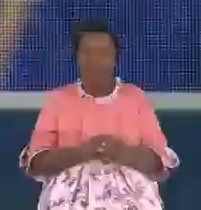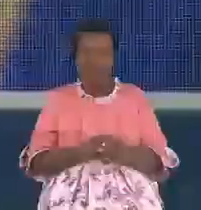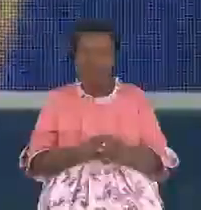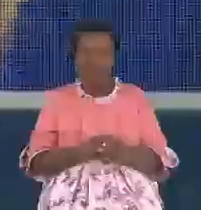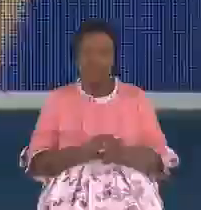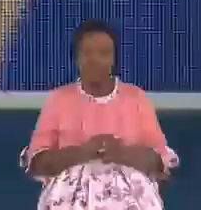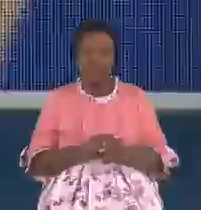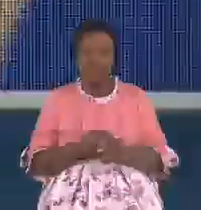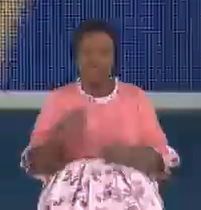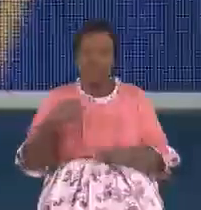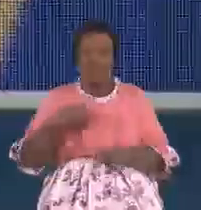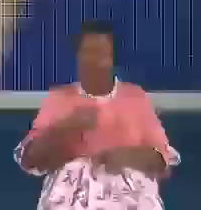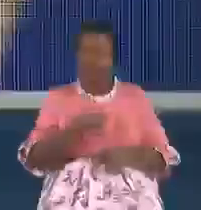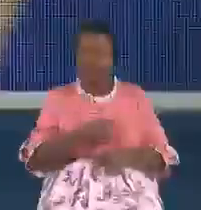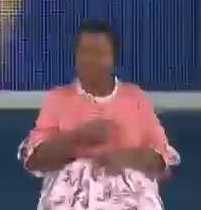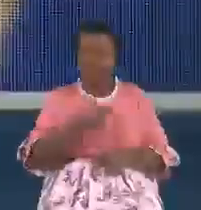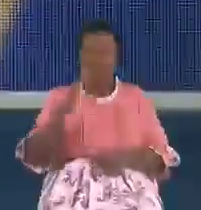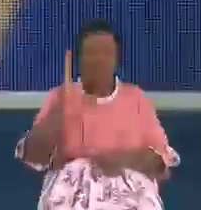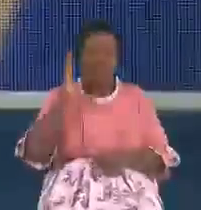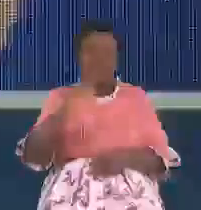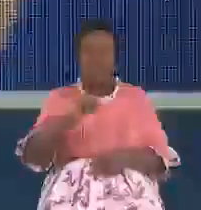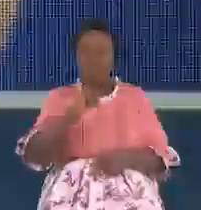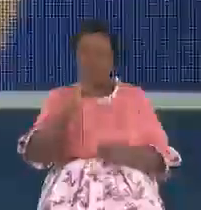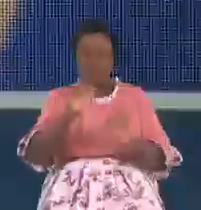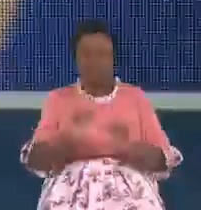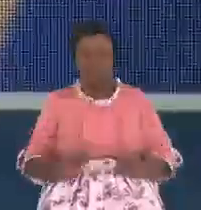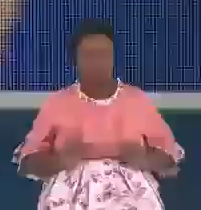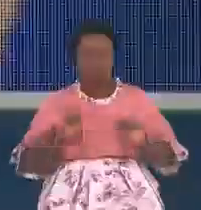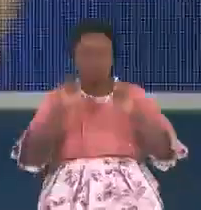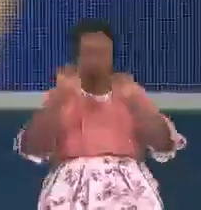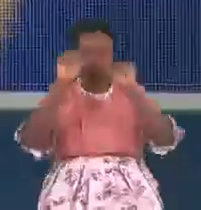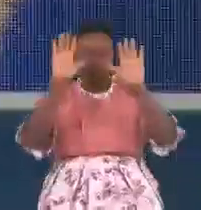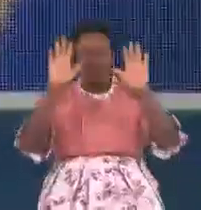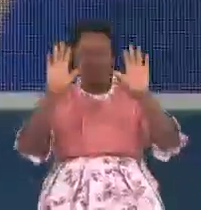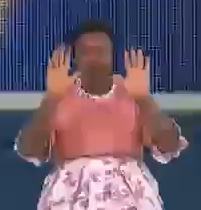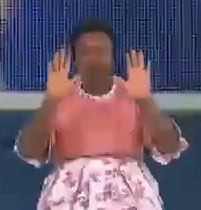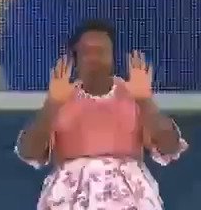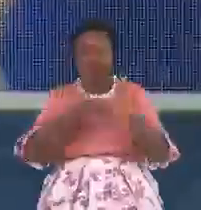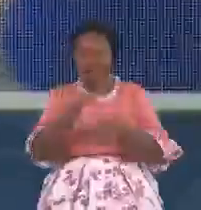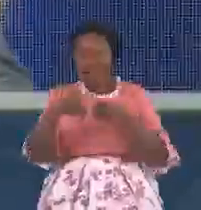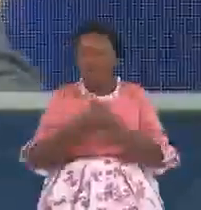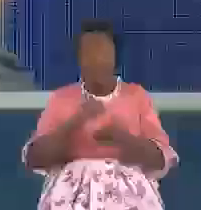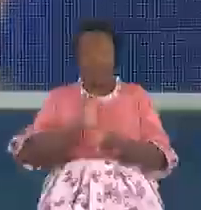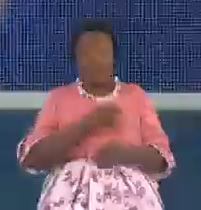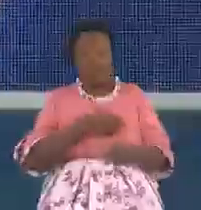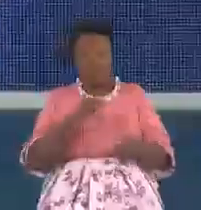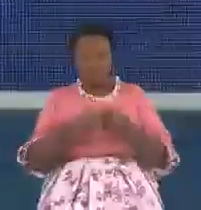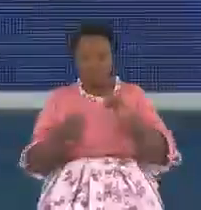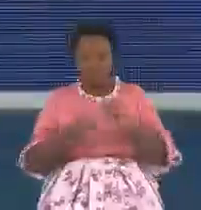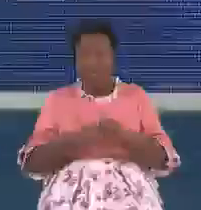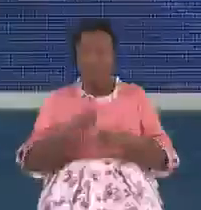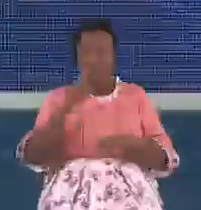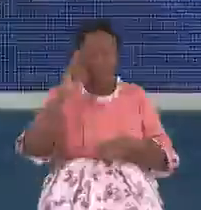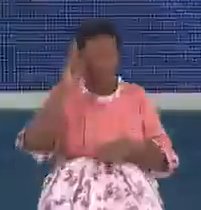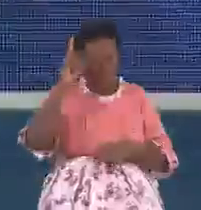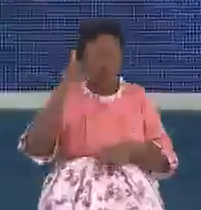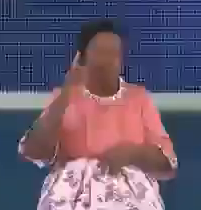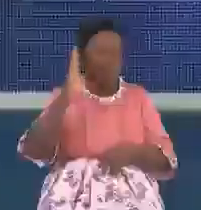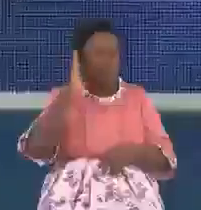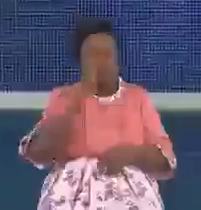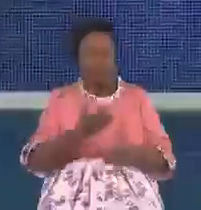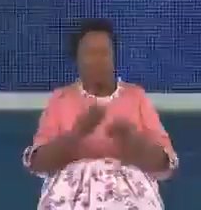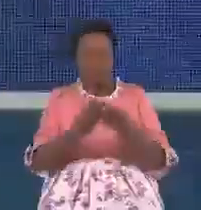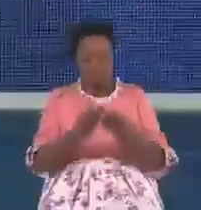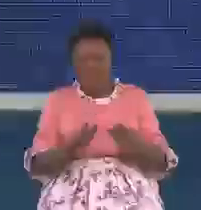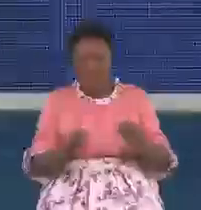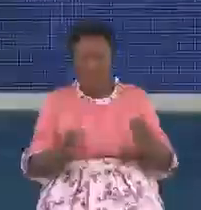we will not give up all our problems you will solve our prayer lord